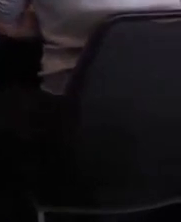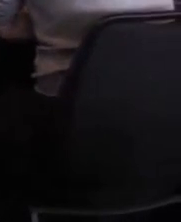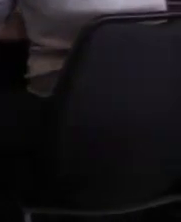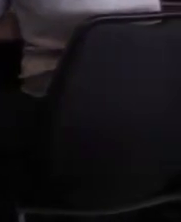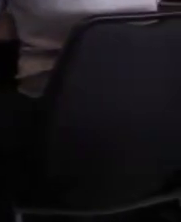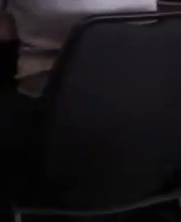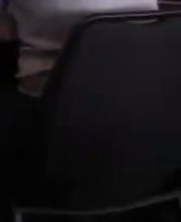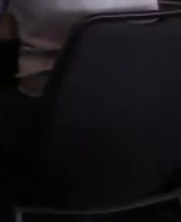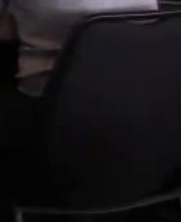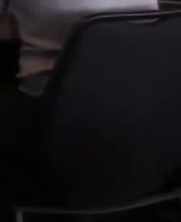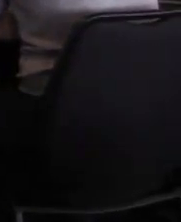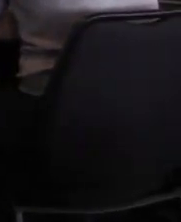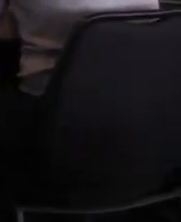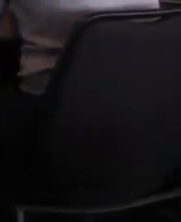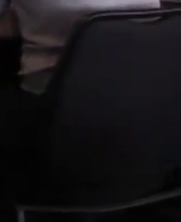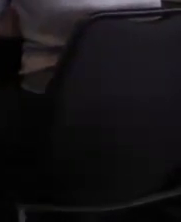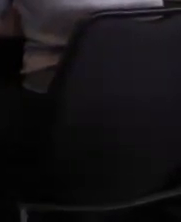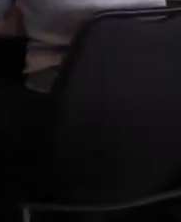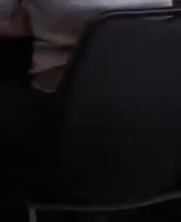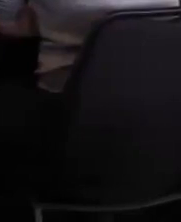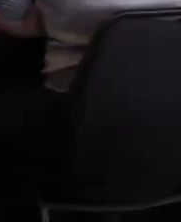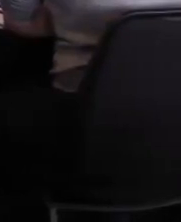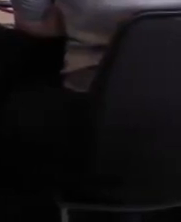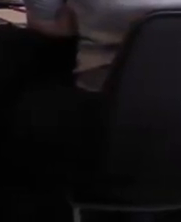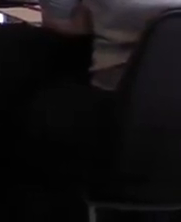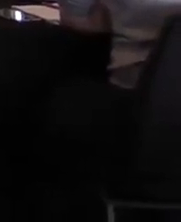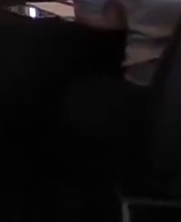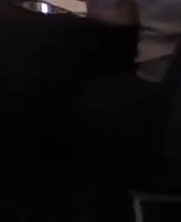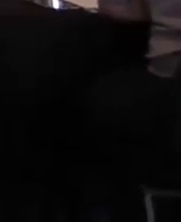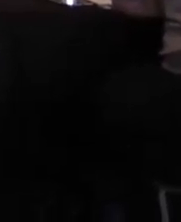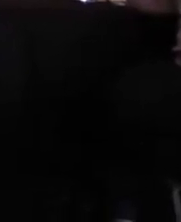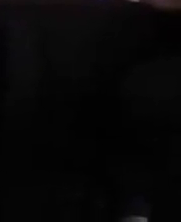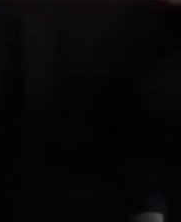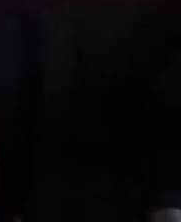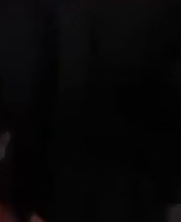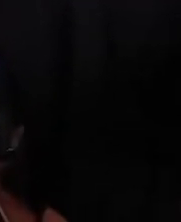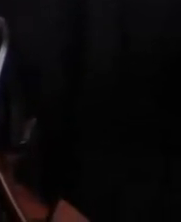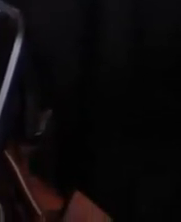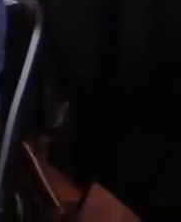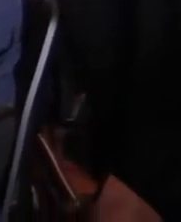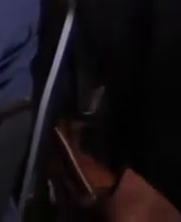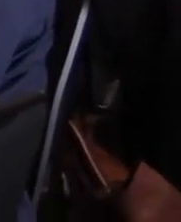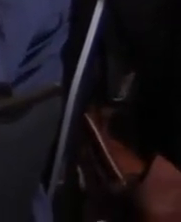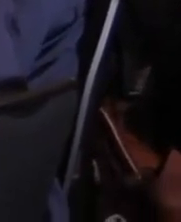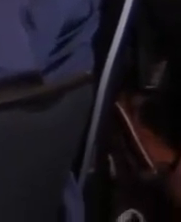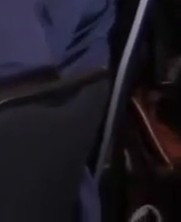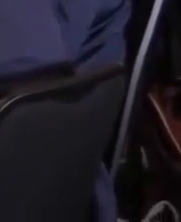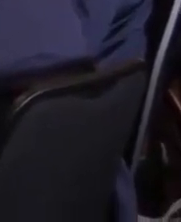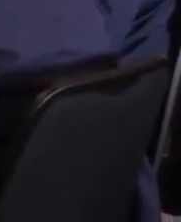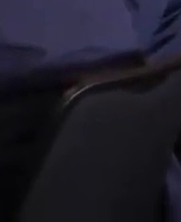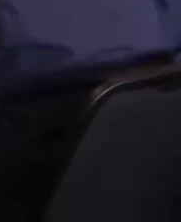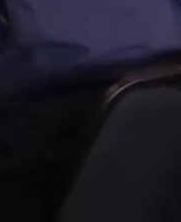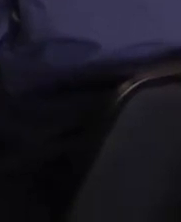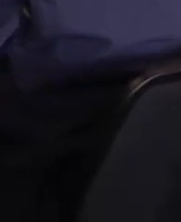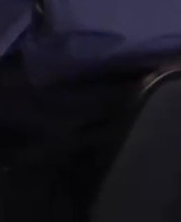And environmentally, instead of having 50 people drive, you watch online, and not everyone wants to attend for the whole day. They can attend for part of it, etc.